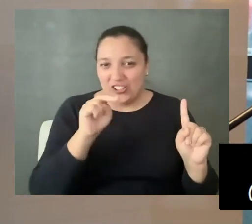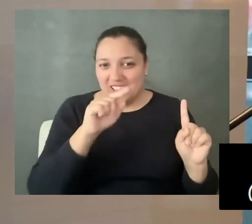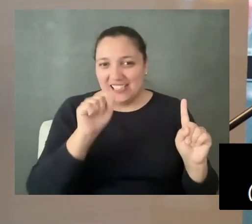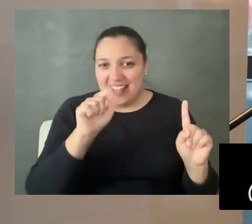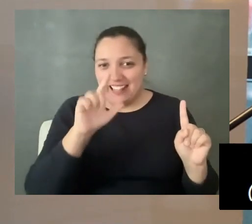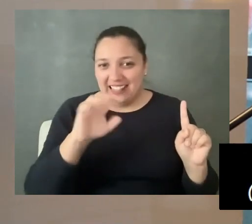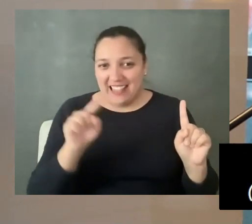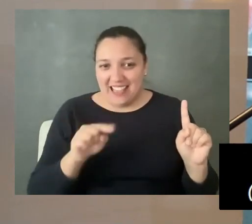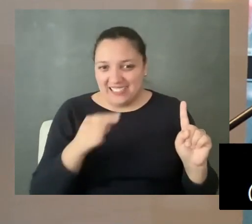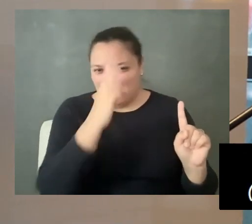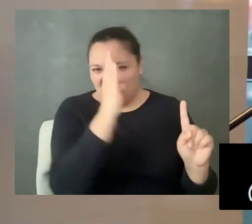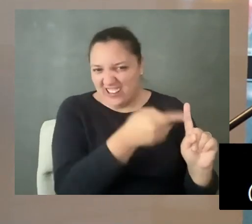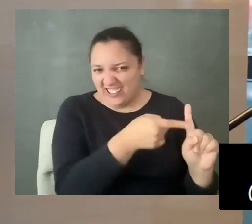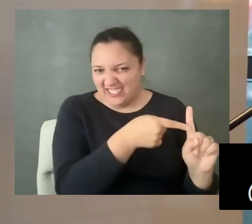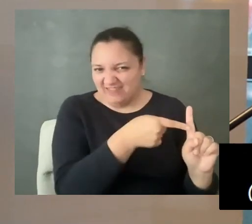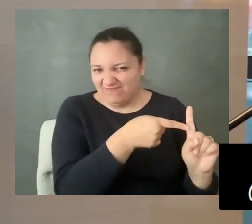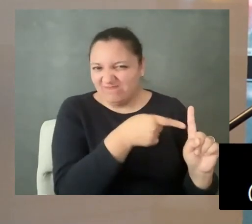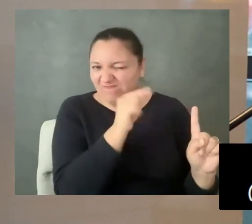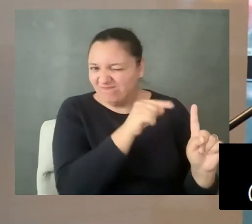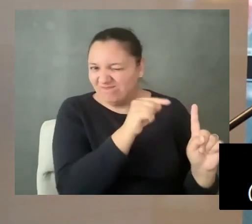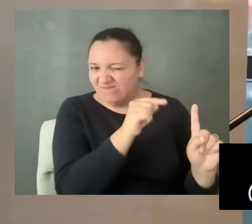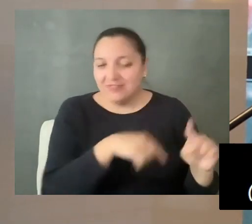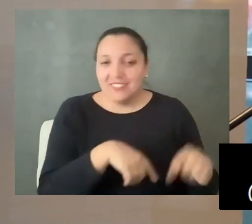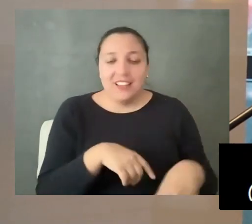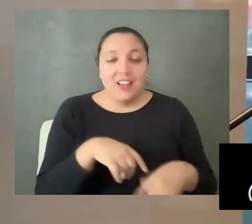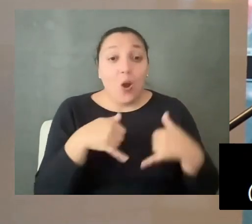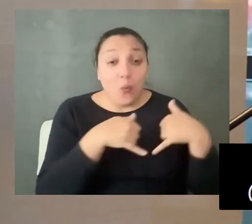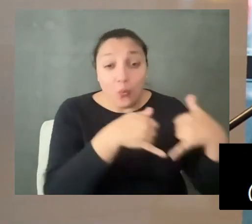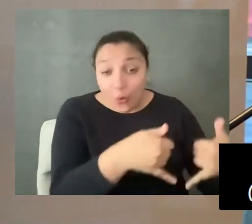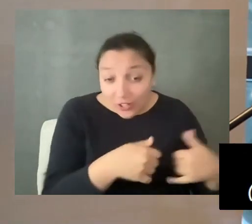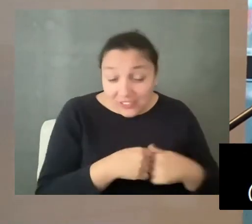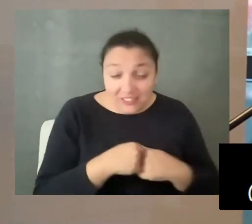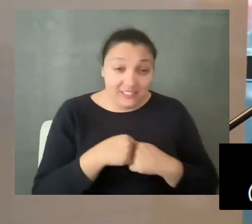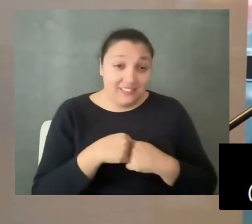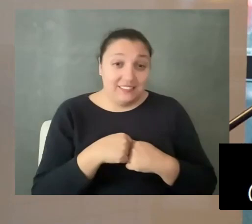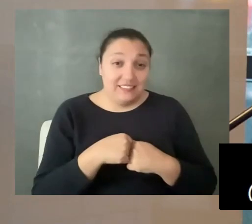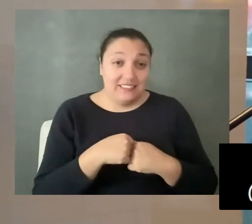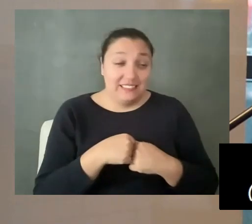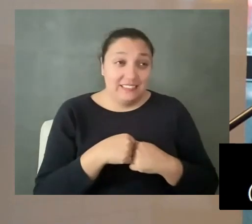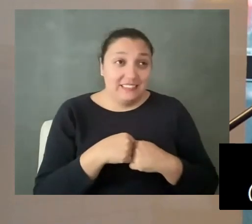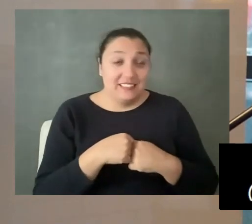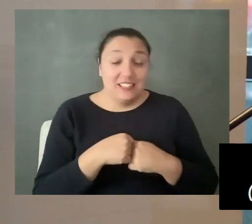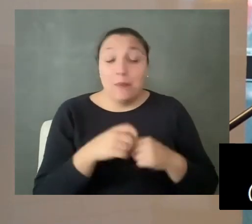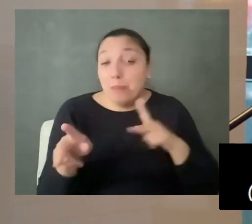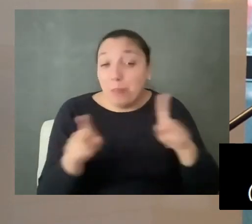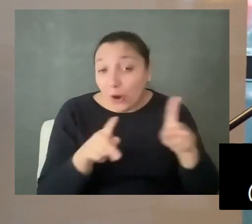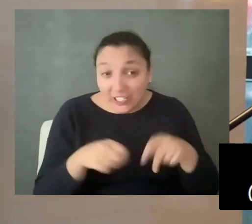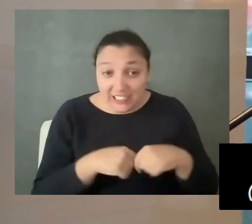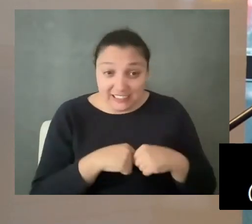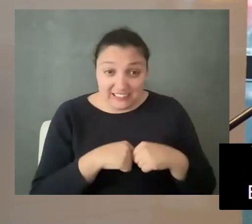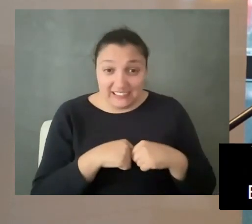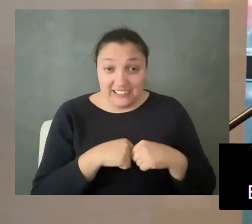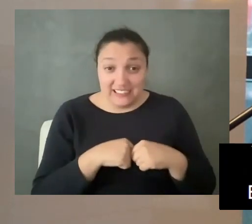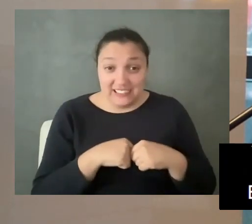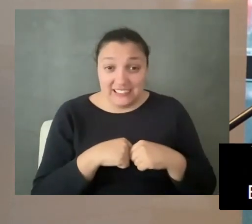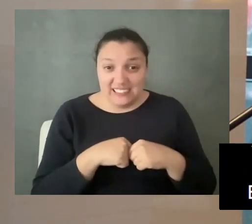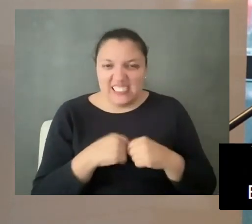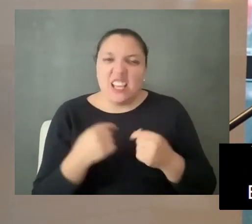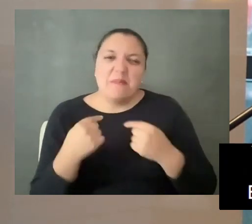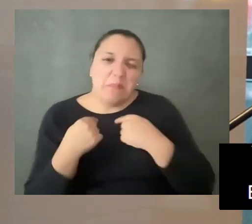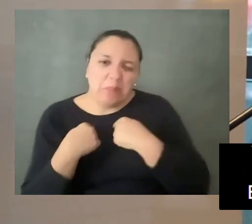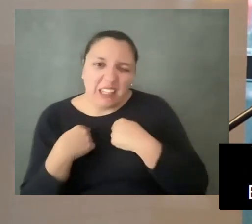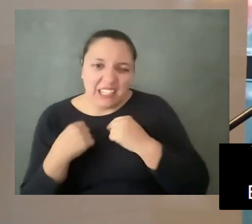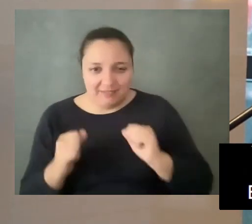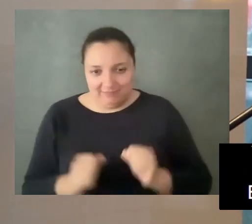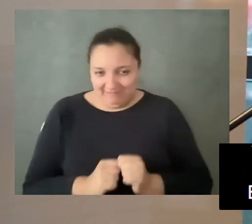over the summer, parties, as we say in Flatbush Fets, reach out to me. I'm available to